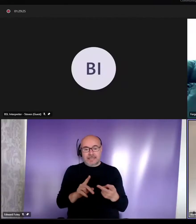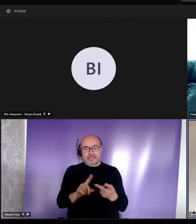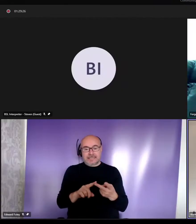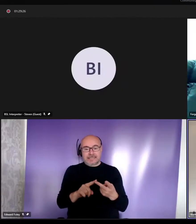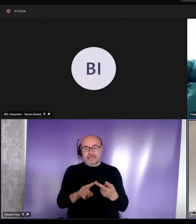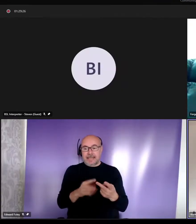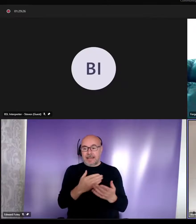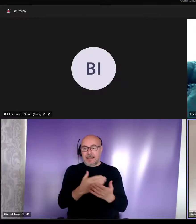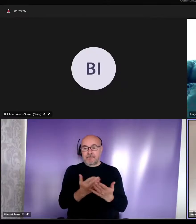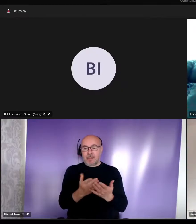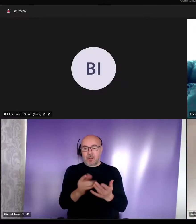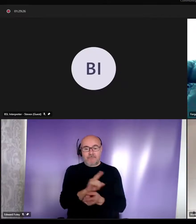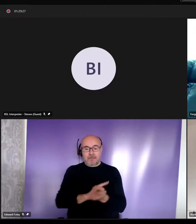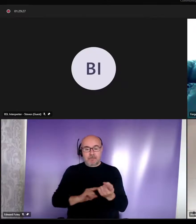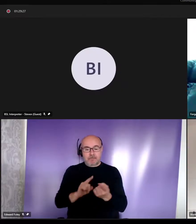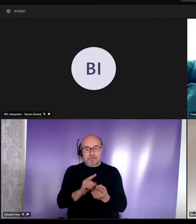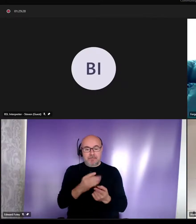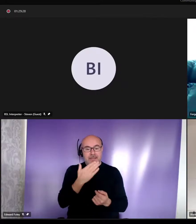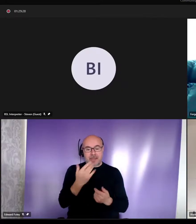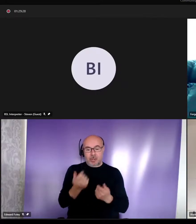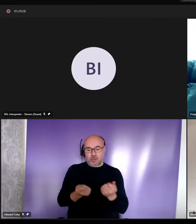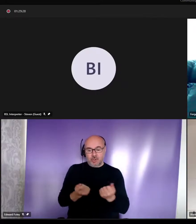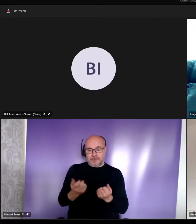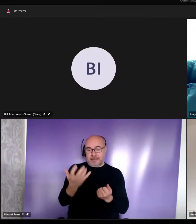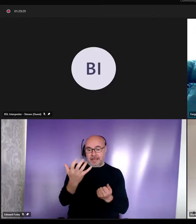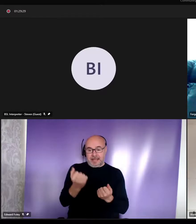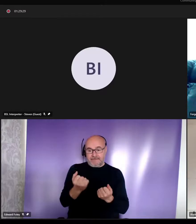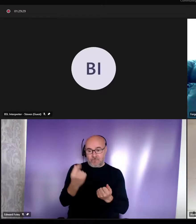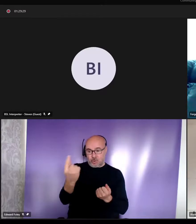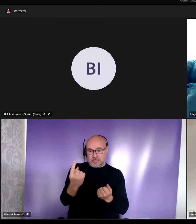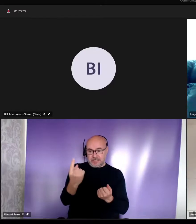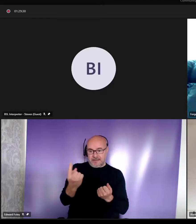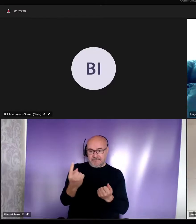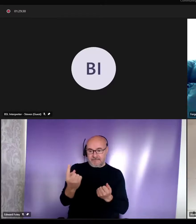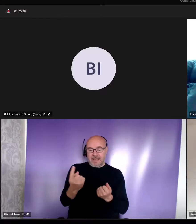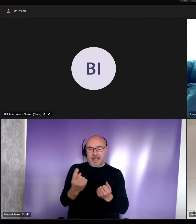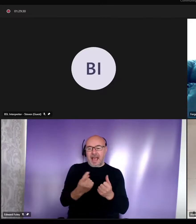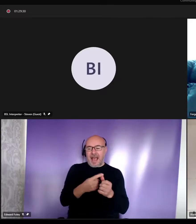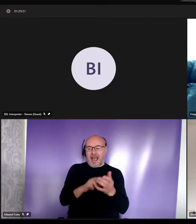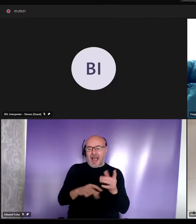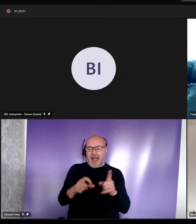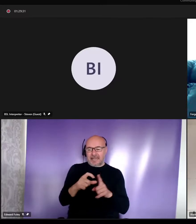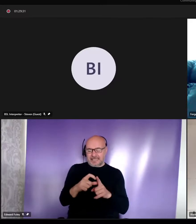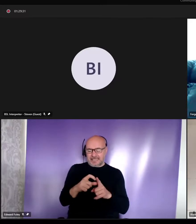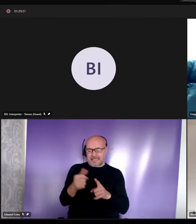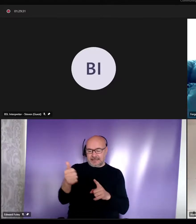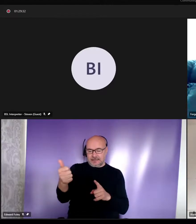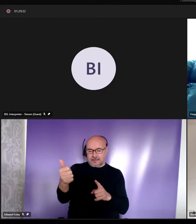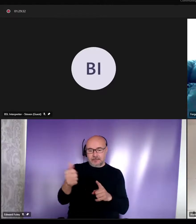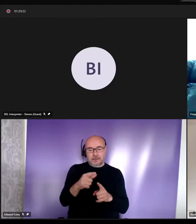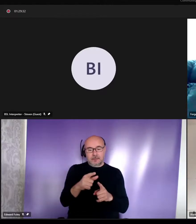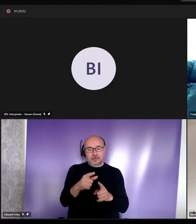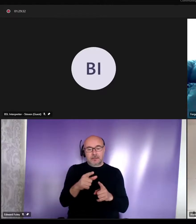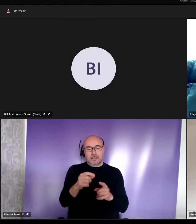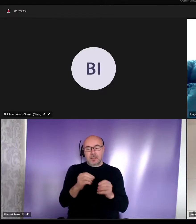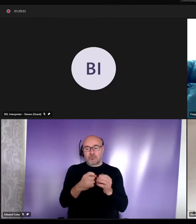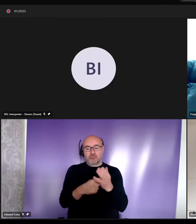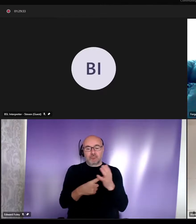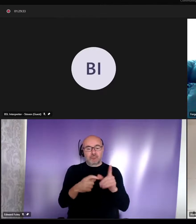you, Chair. So I can see that we have yourself, Councillor Anderson, present. We also have Councillor